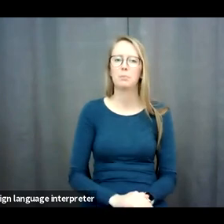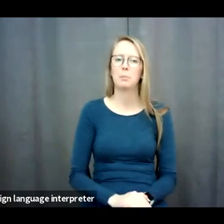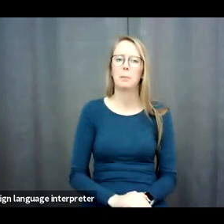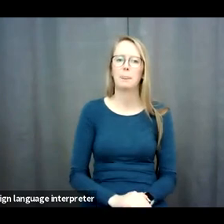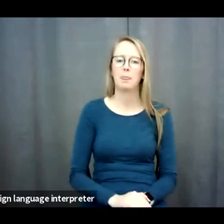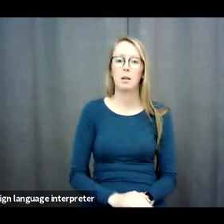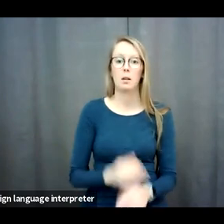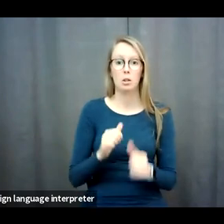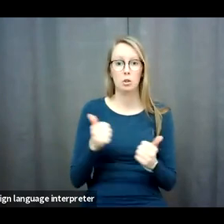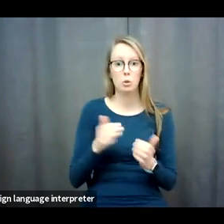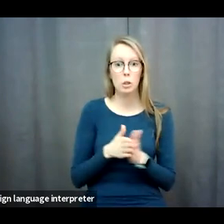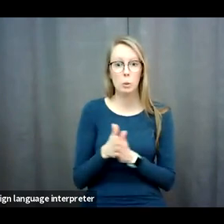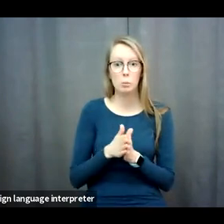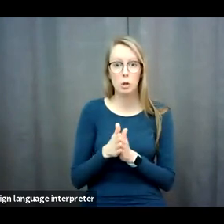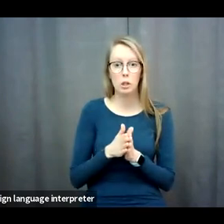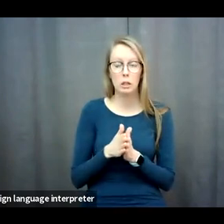The biggest challenges,